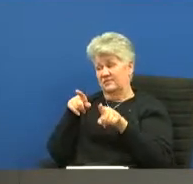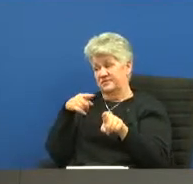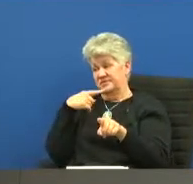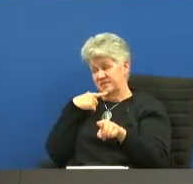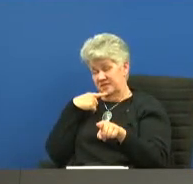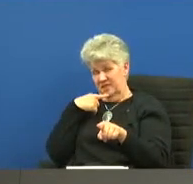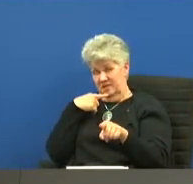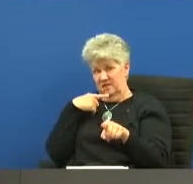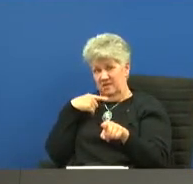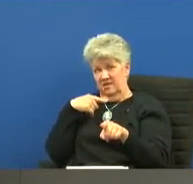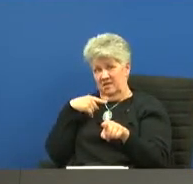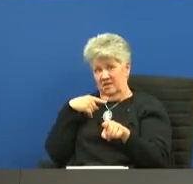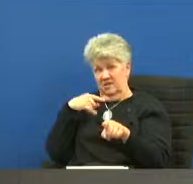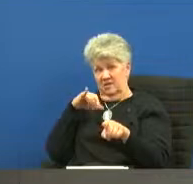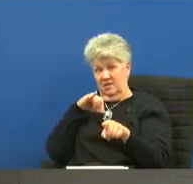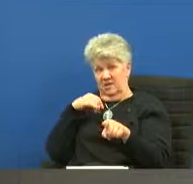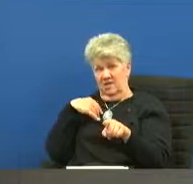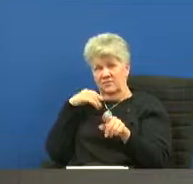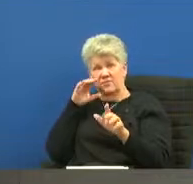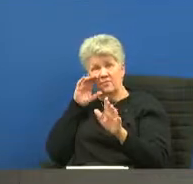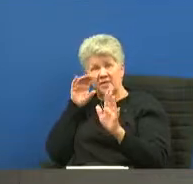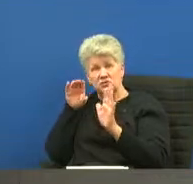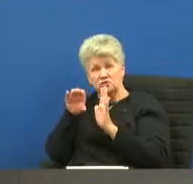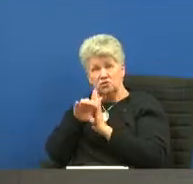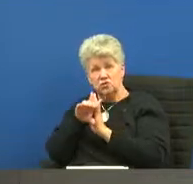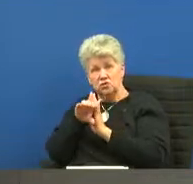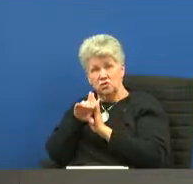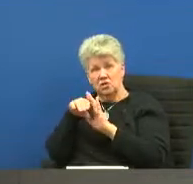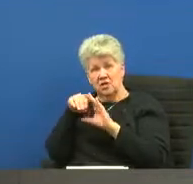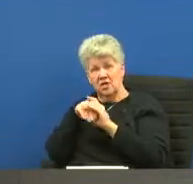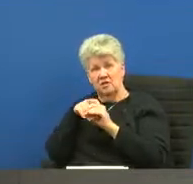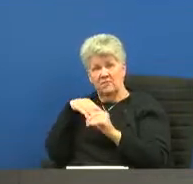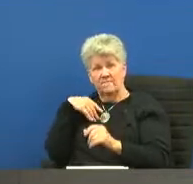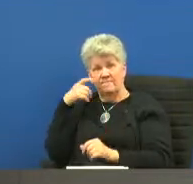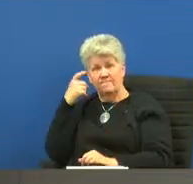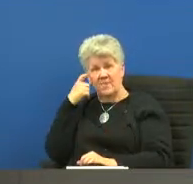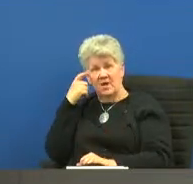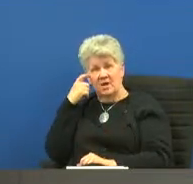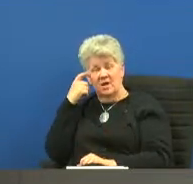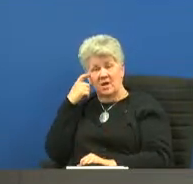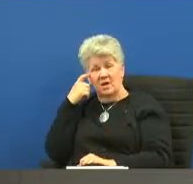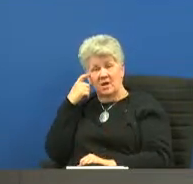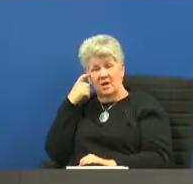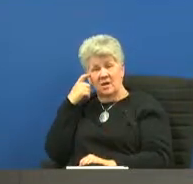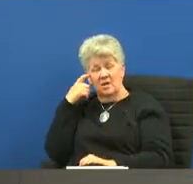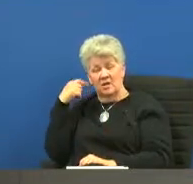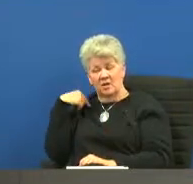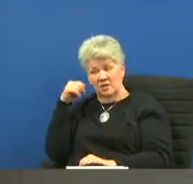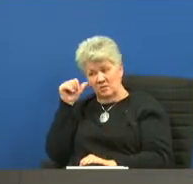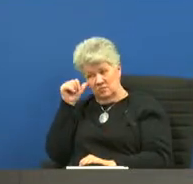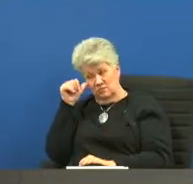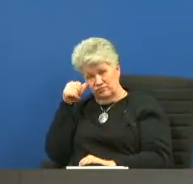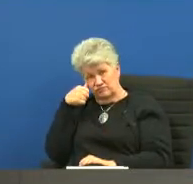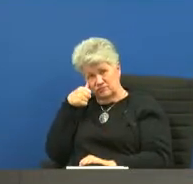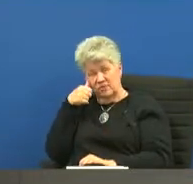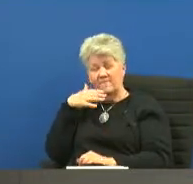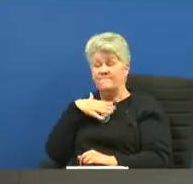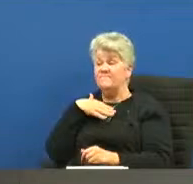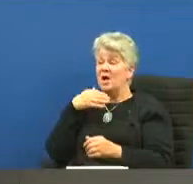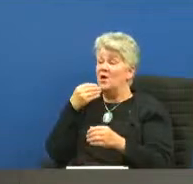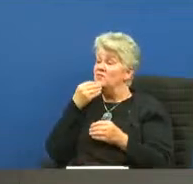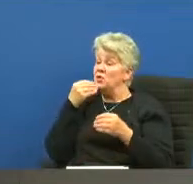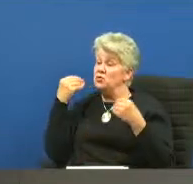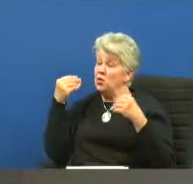and I know I have a picture and in my mind, because I go to High Neighbor, that's over by High